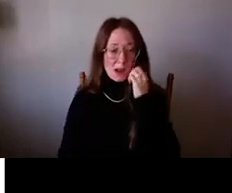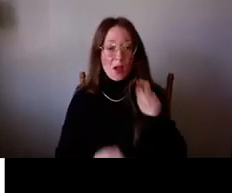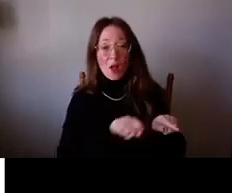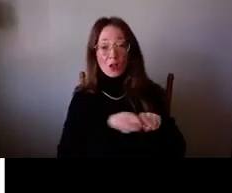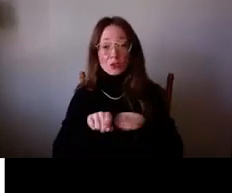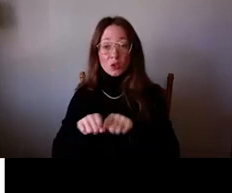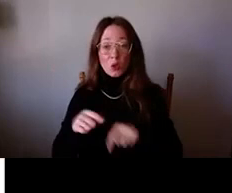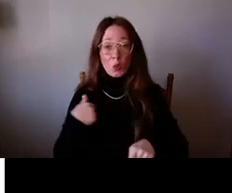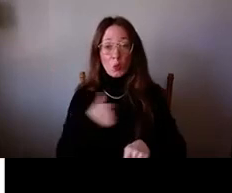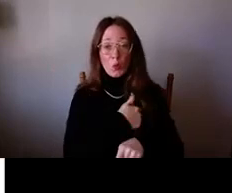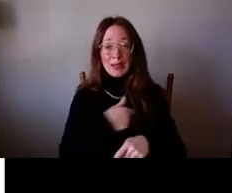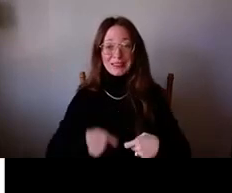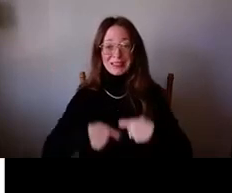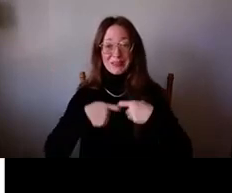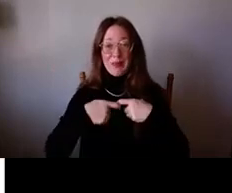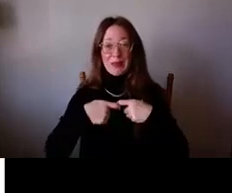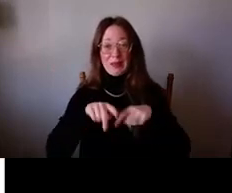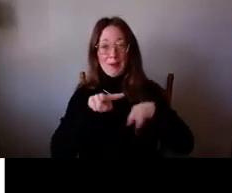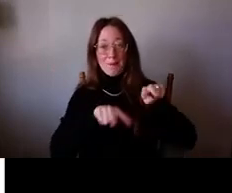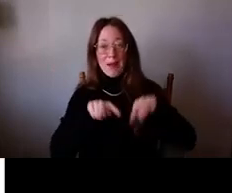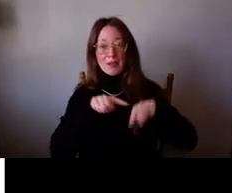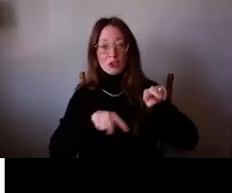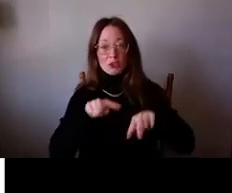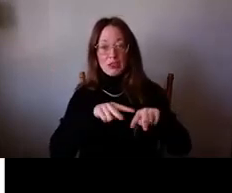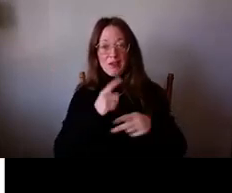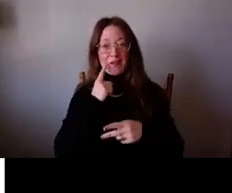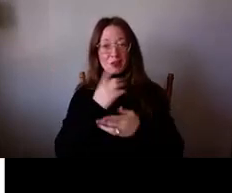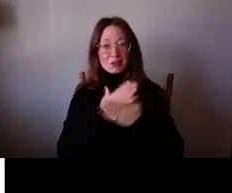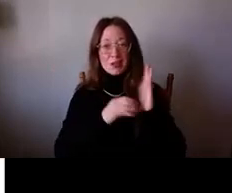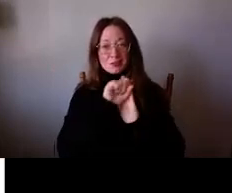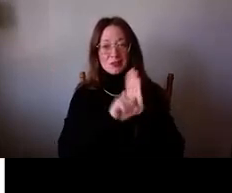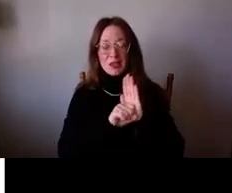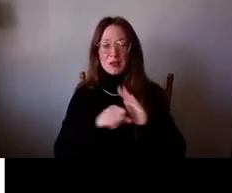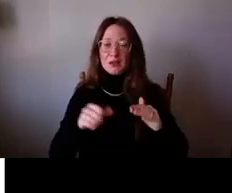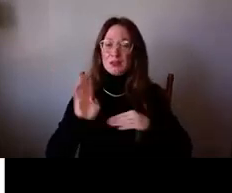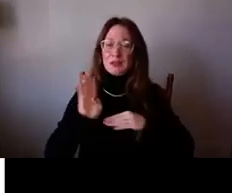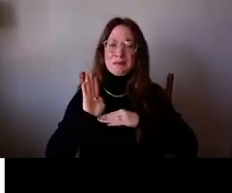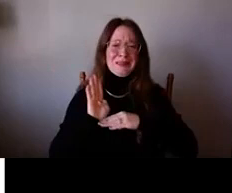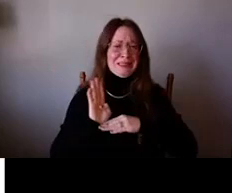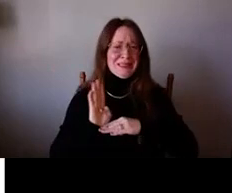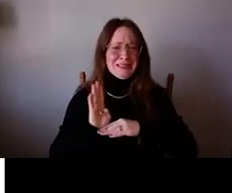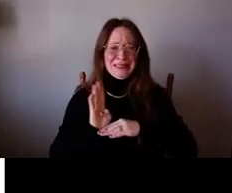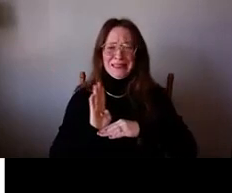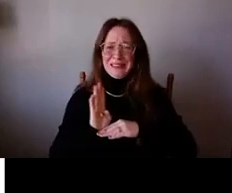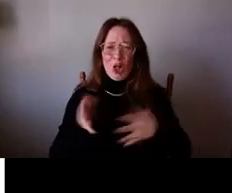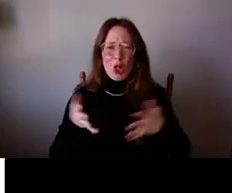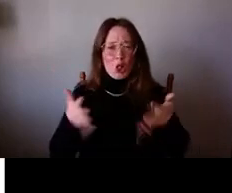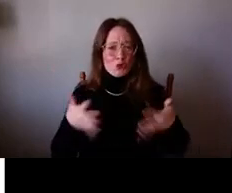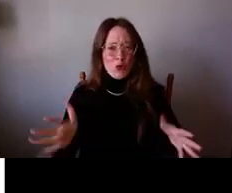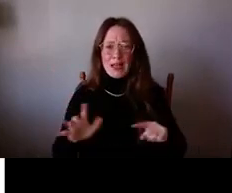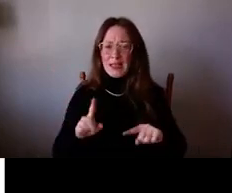suspended monitoring for the states that were scheduled. We knew that you were busy enough addressing those COVID-19 issues and making sure you could continue